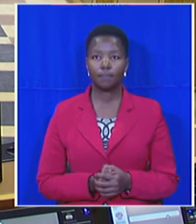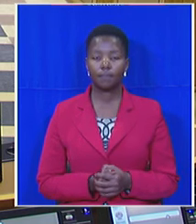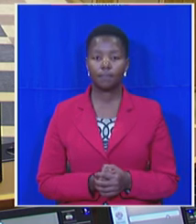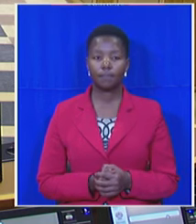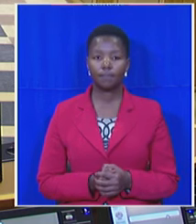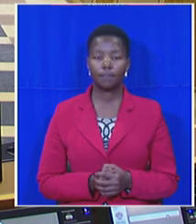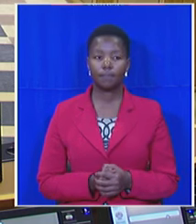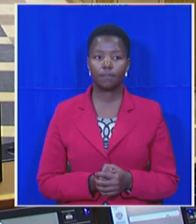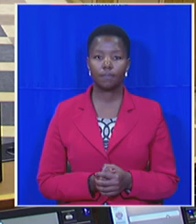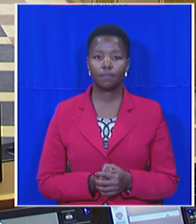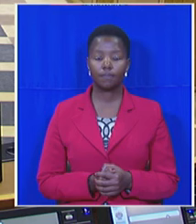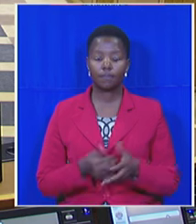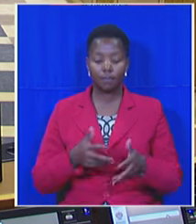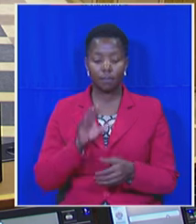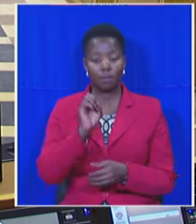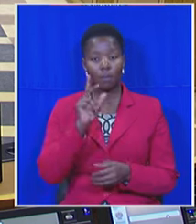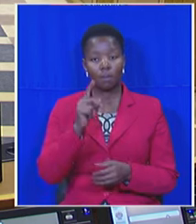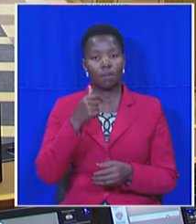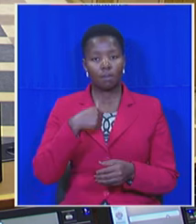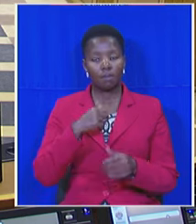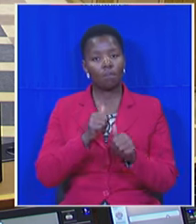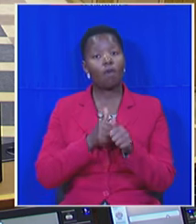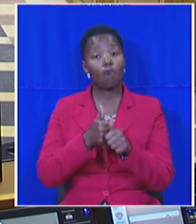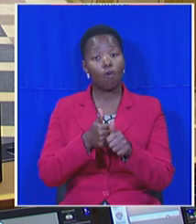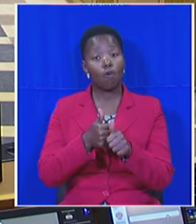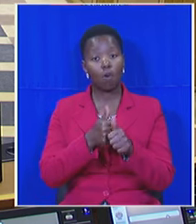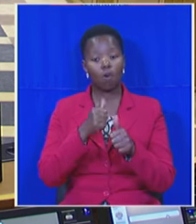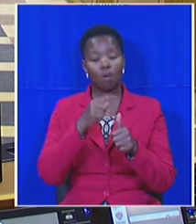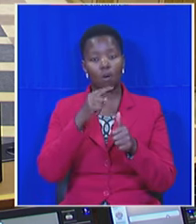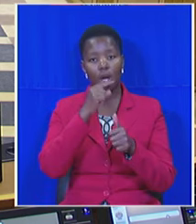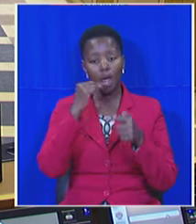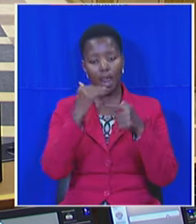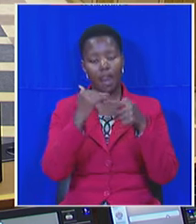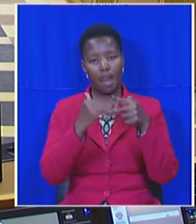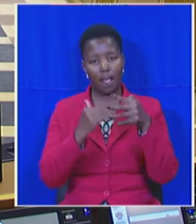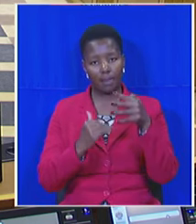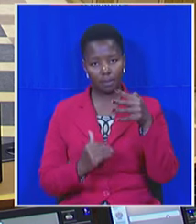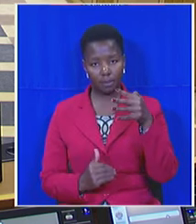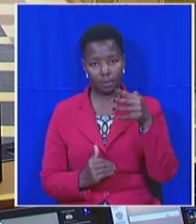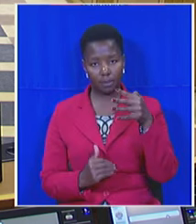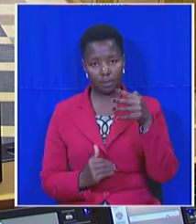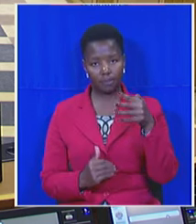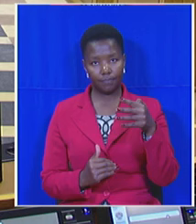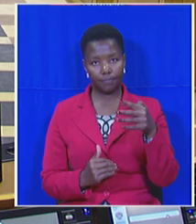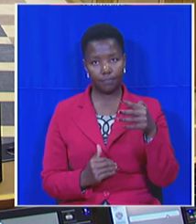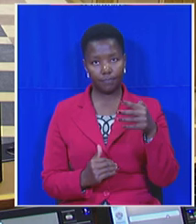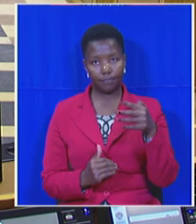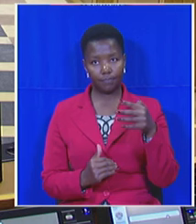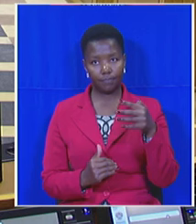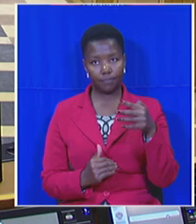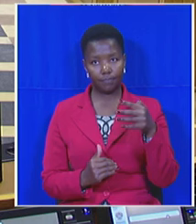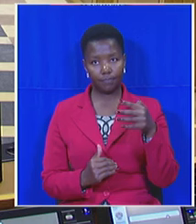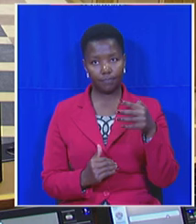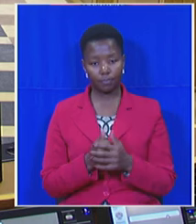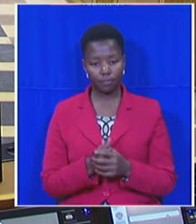I will now follow the list that I've been given. The appropriate way is that after putting